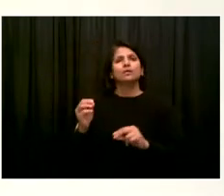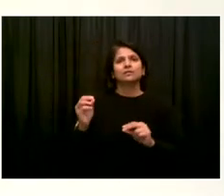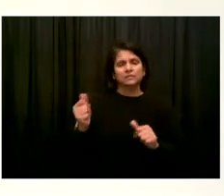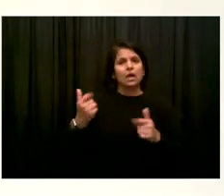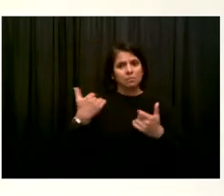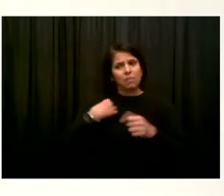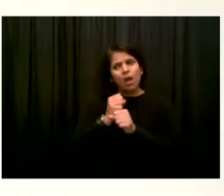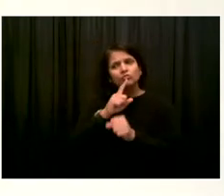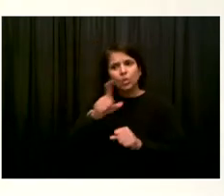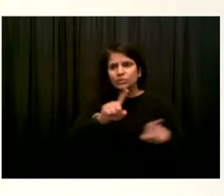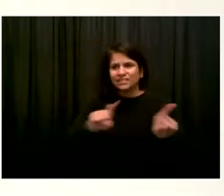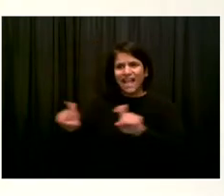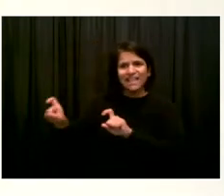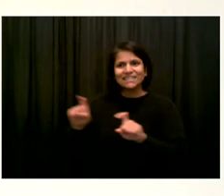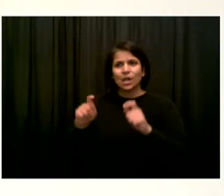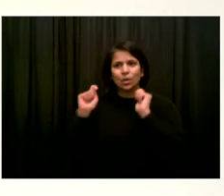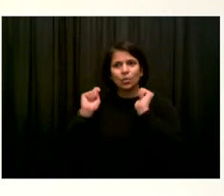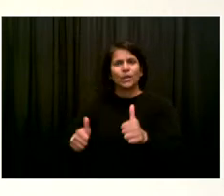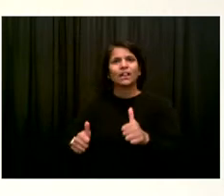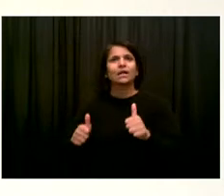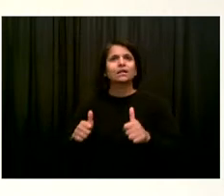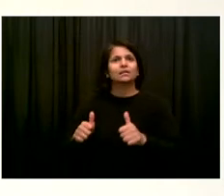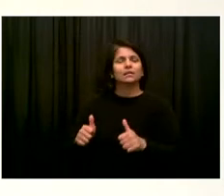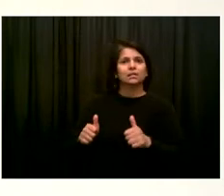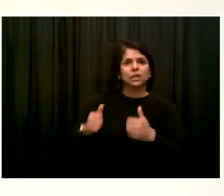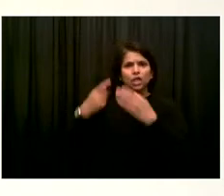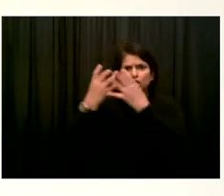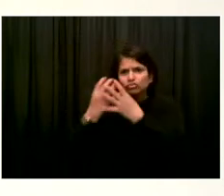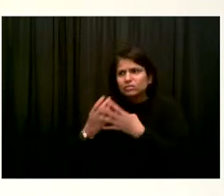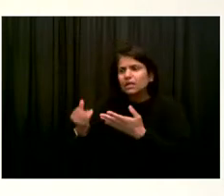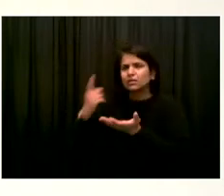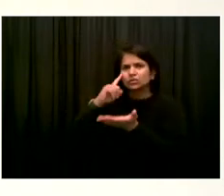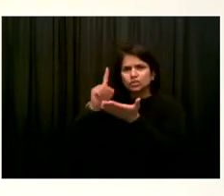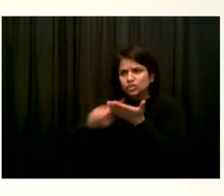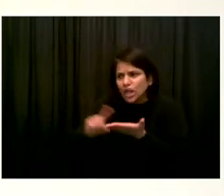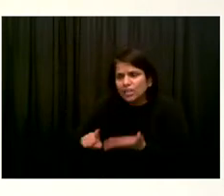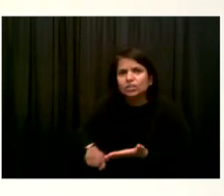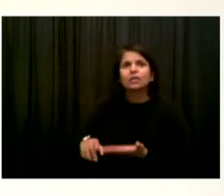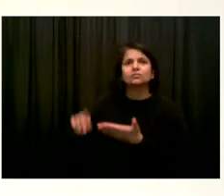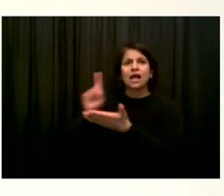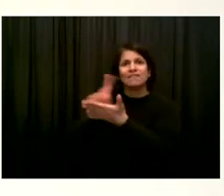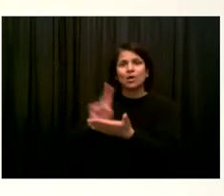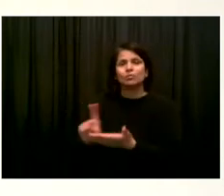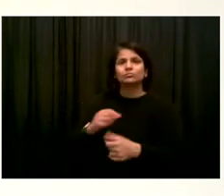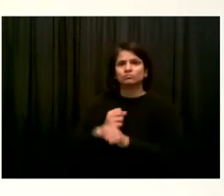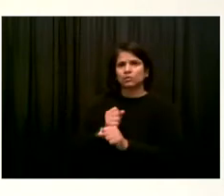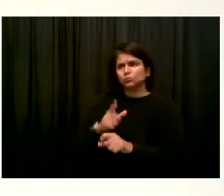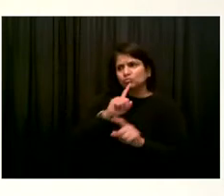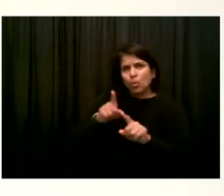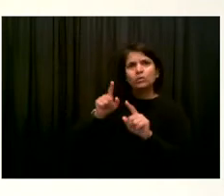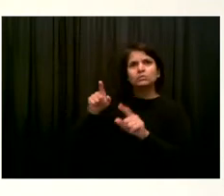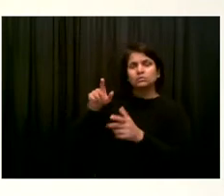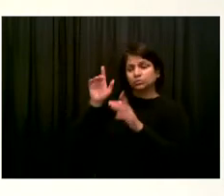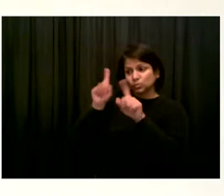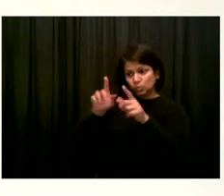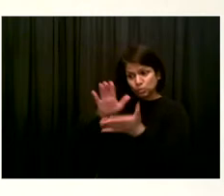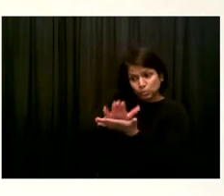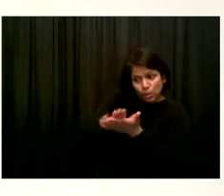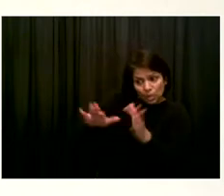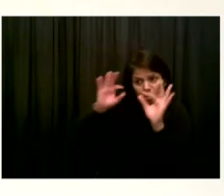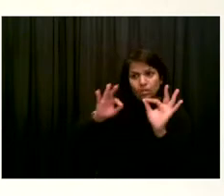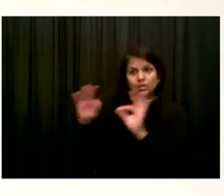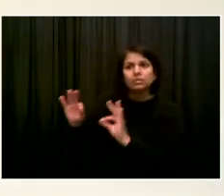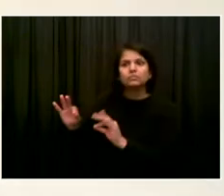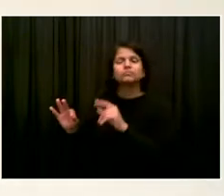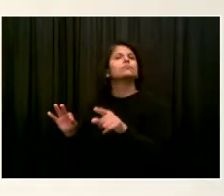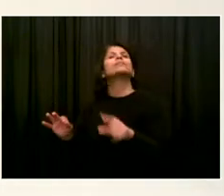to keep kids in classrooms. Again, really effective at catching infectious individuals and making sure they don't pass it on to